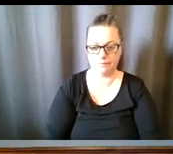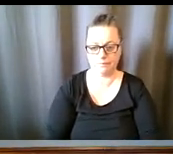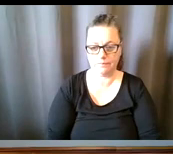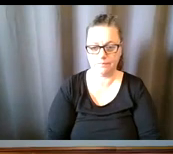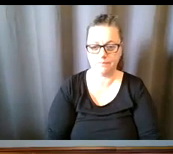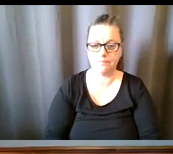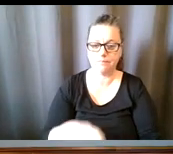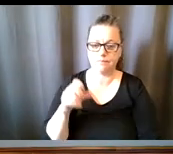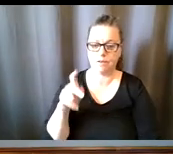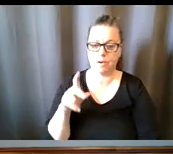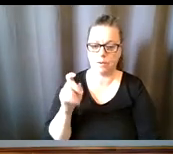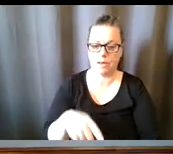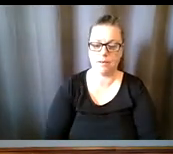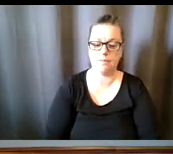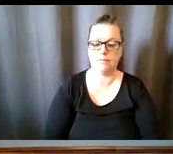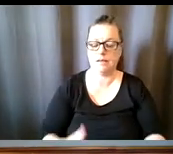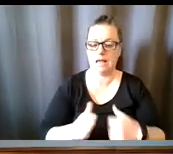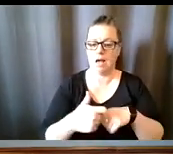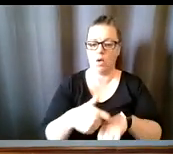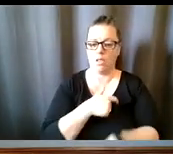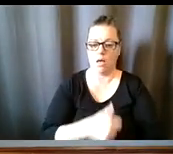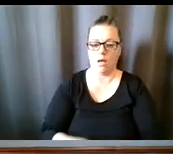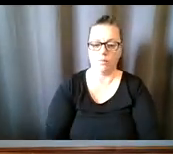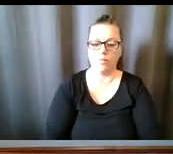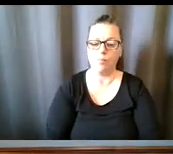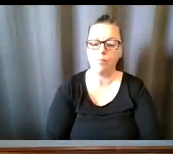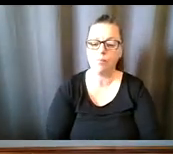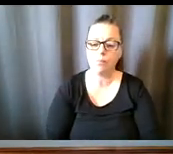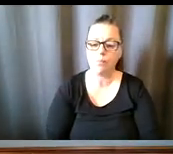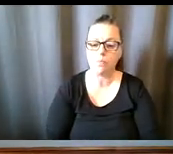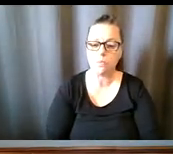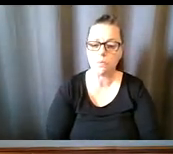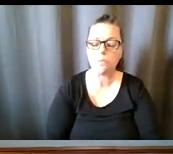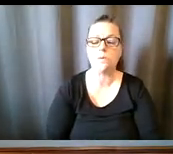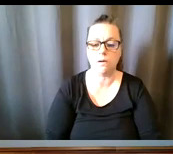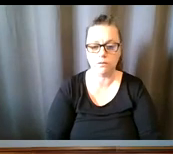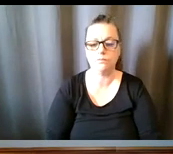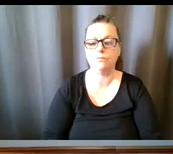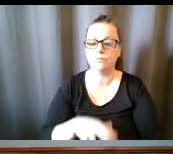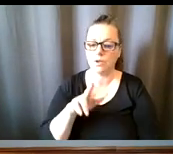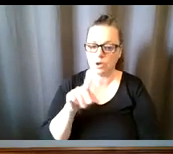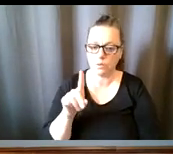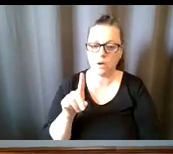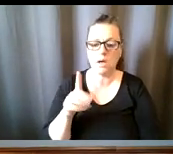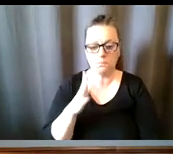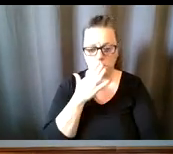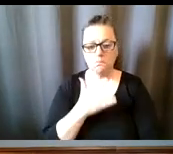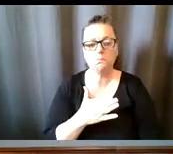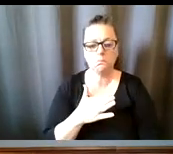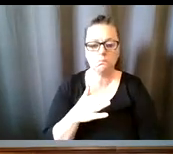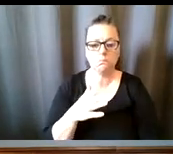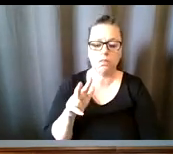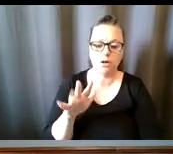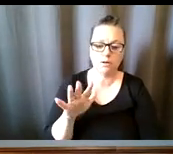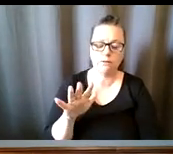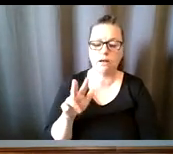Okay, what do we have? How long is that taking everybody to do? Okay, 31 seconds, that's pretty good. 35,